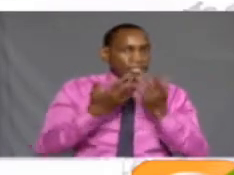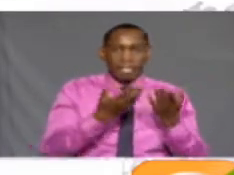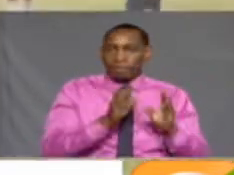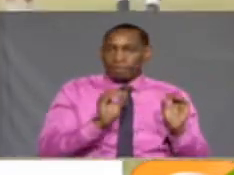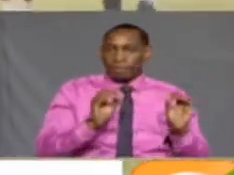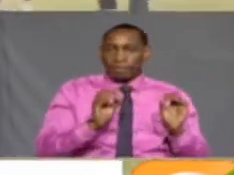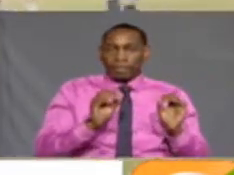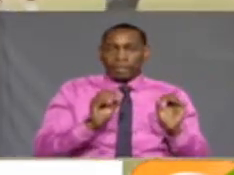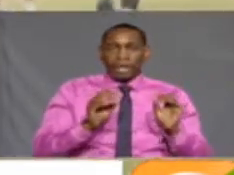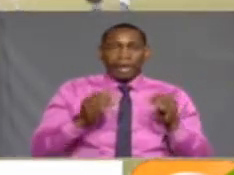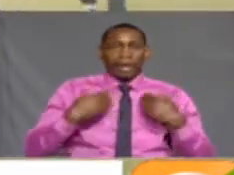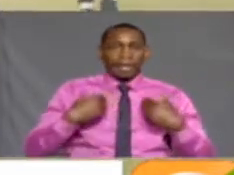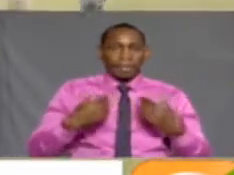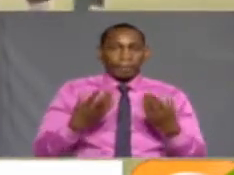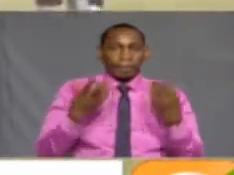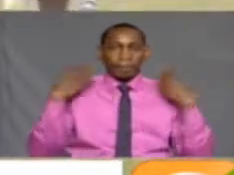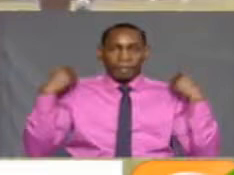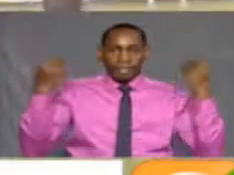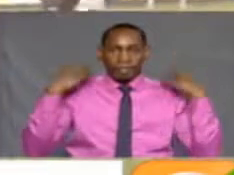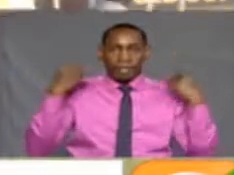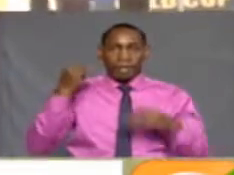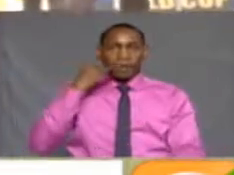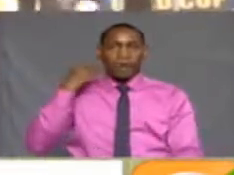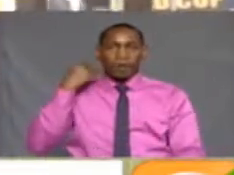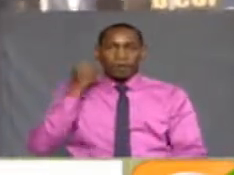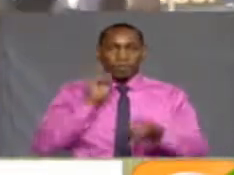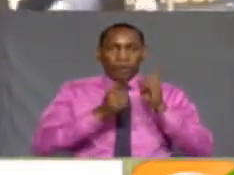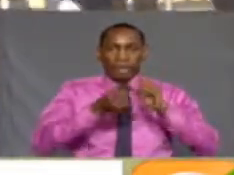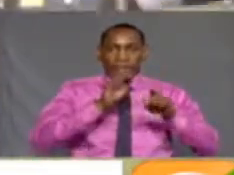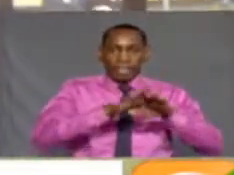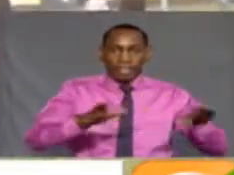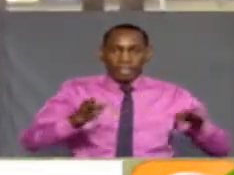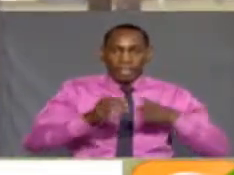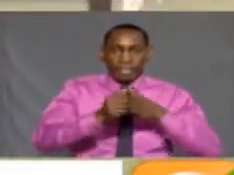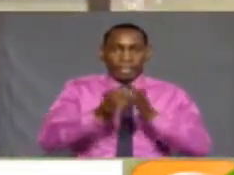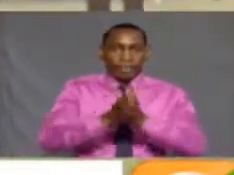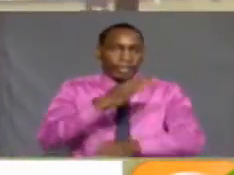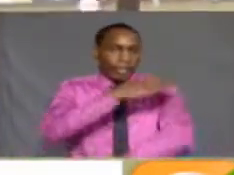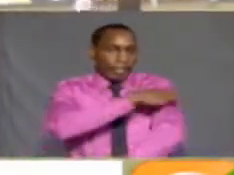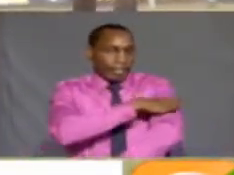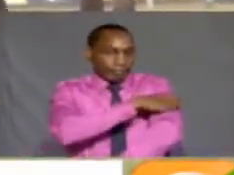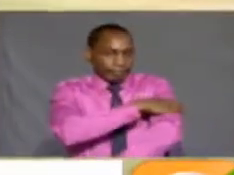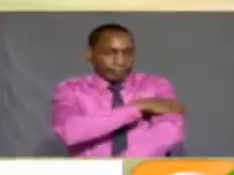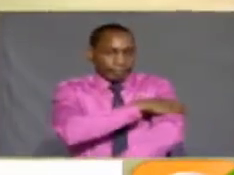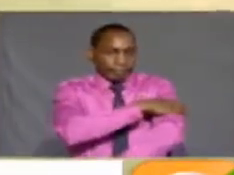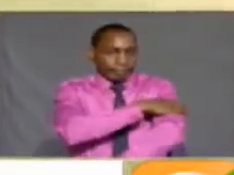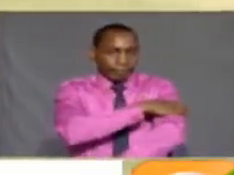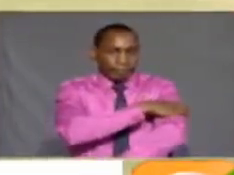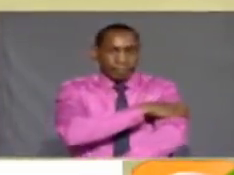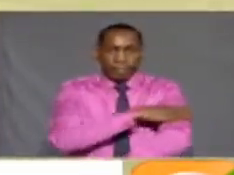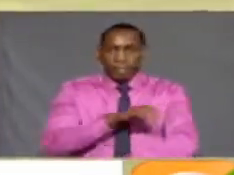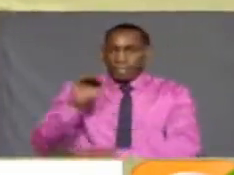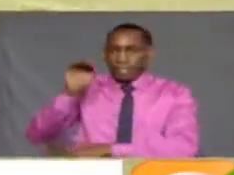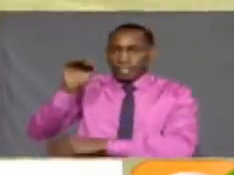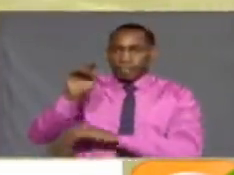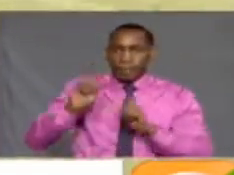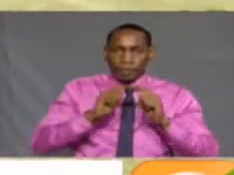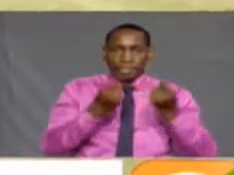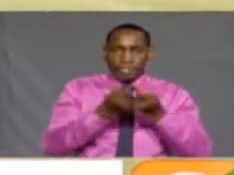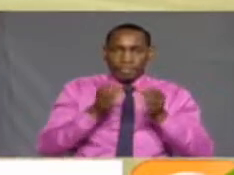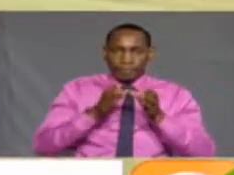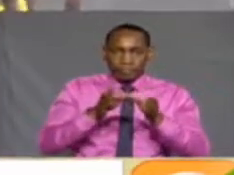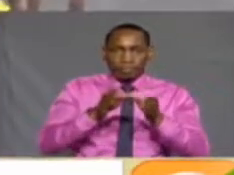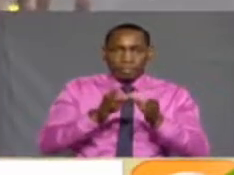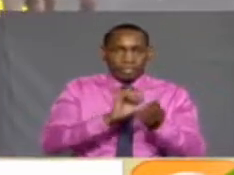The Sables held a light session at the Nakuru Athletics Club today, led by Captain Hilton Mudariki. The Zimbabweans, who have been forced to